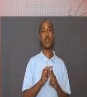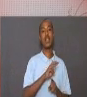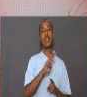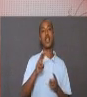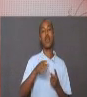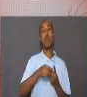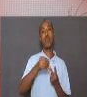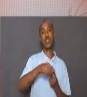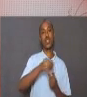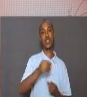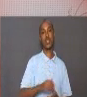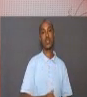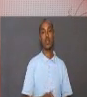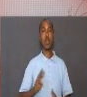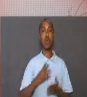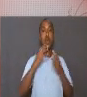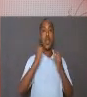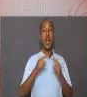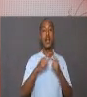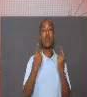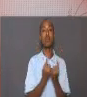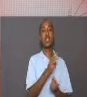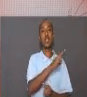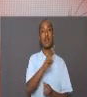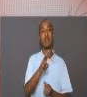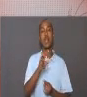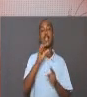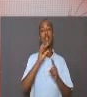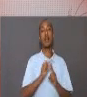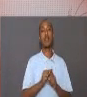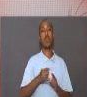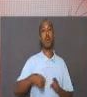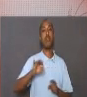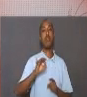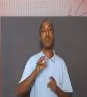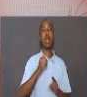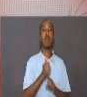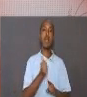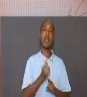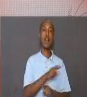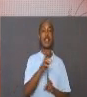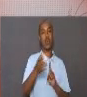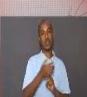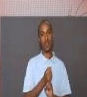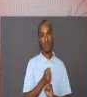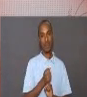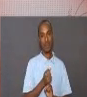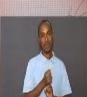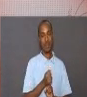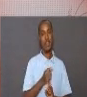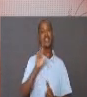composition. We can group them in terms of the metals they contain,